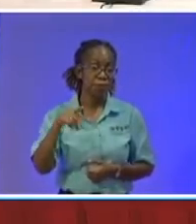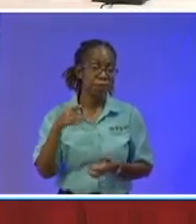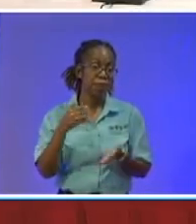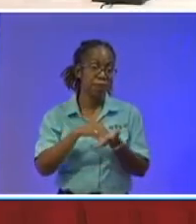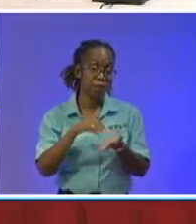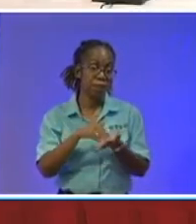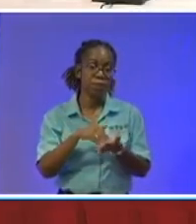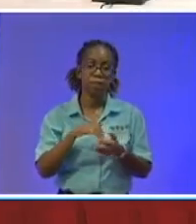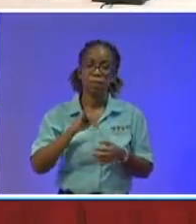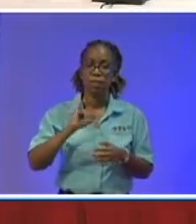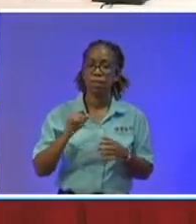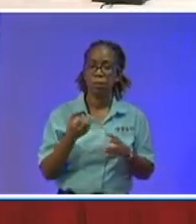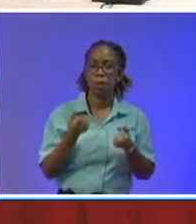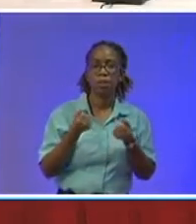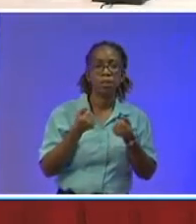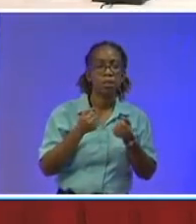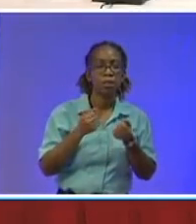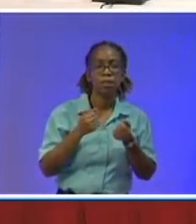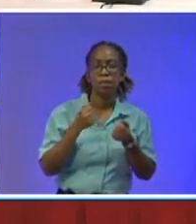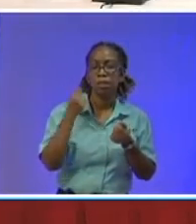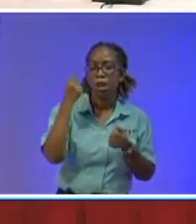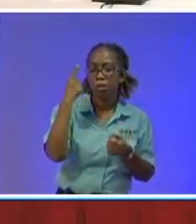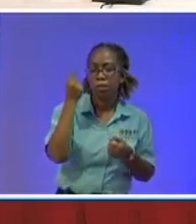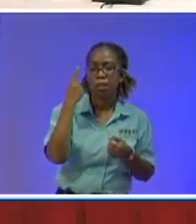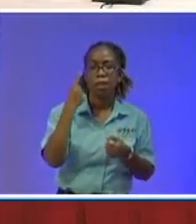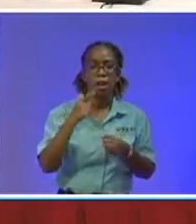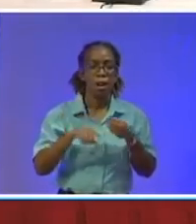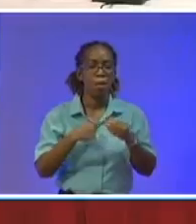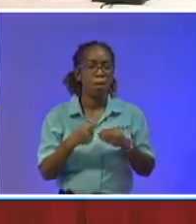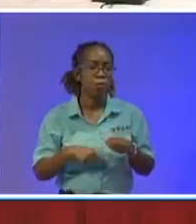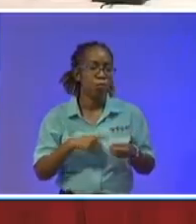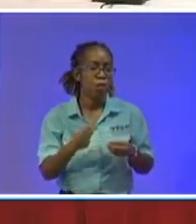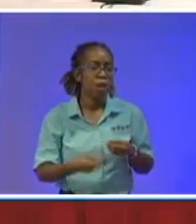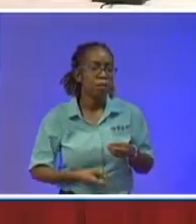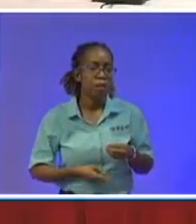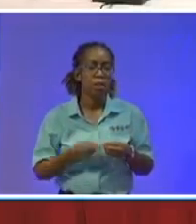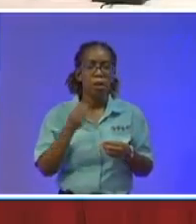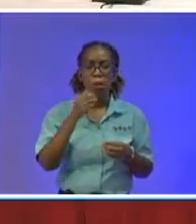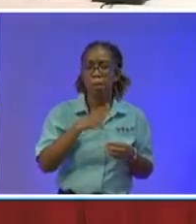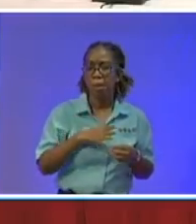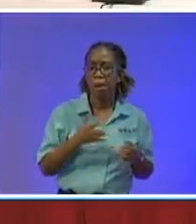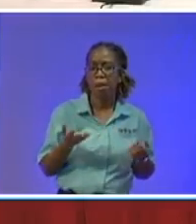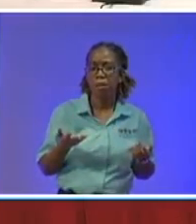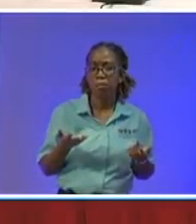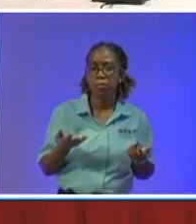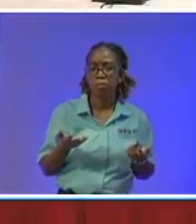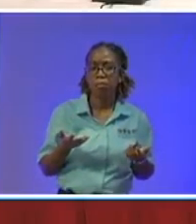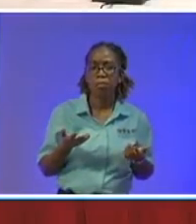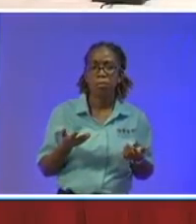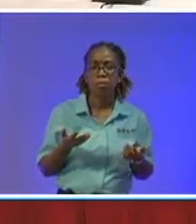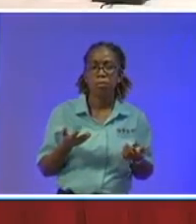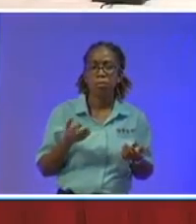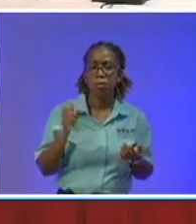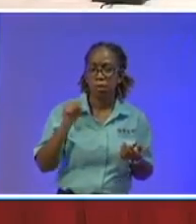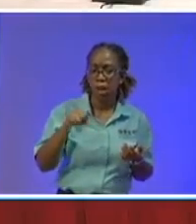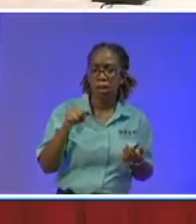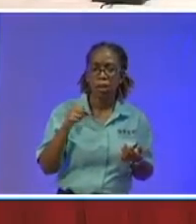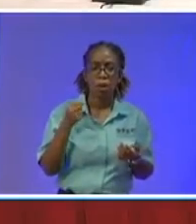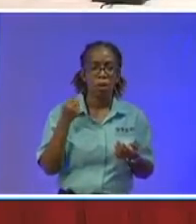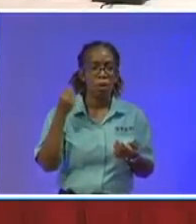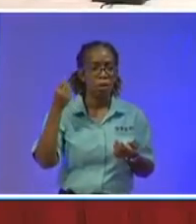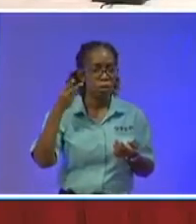of women pregnant women Pfizer, but didn't the WHO also approve the Sinopharm